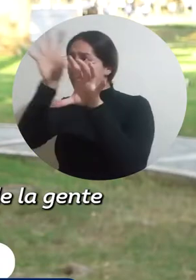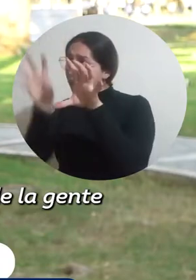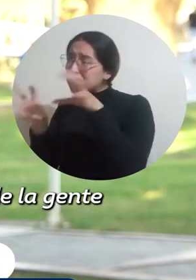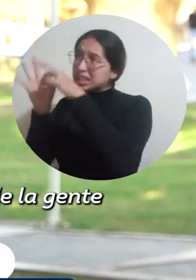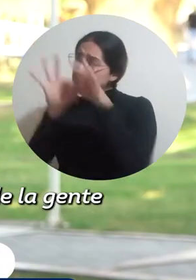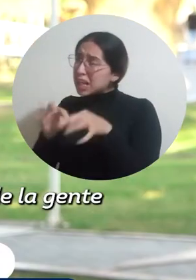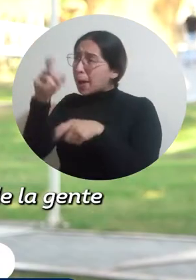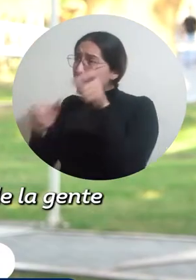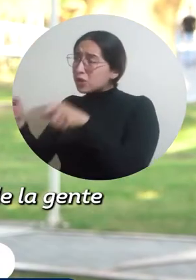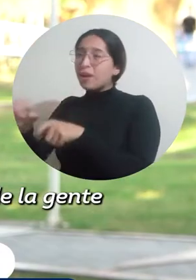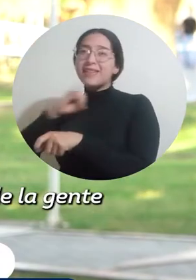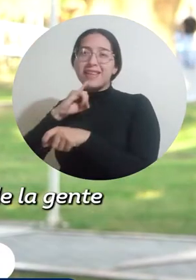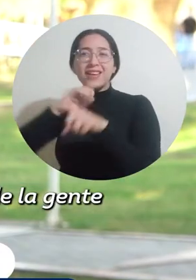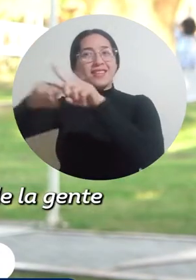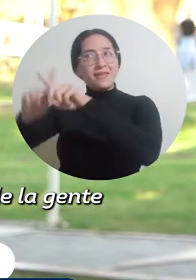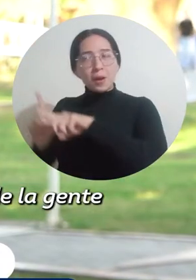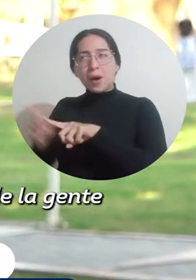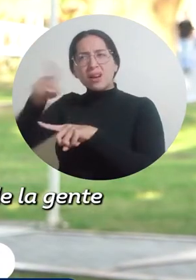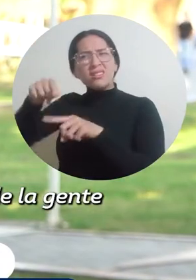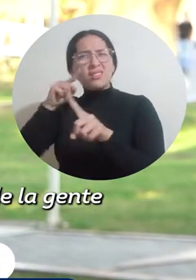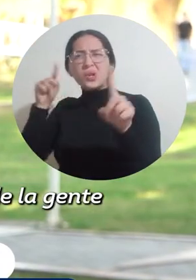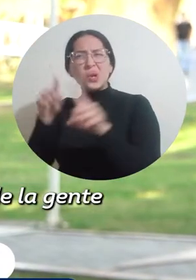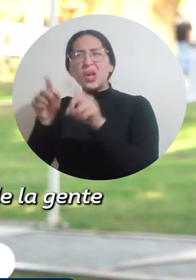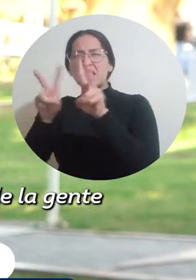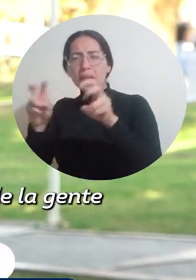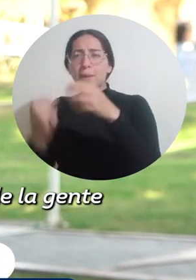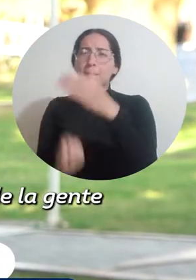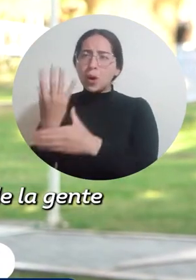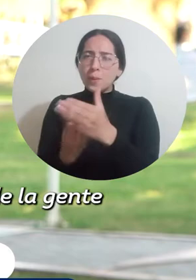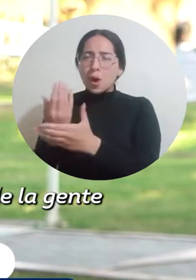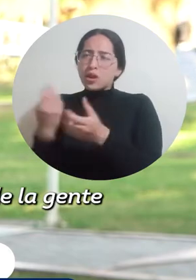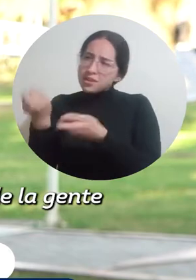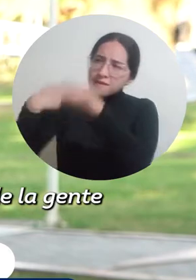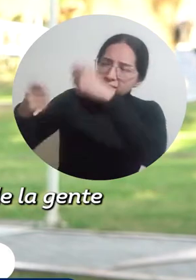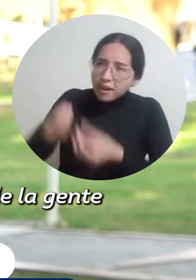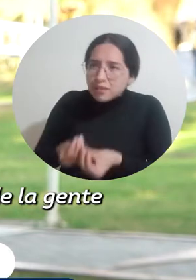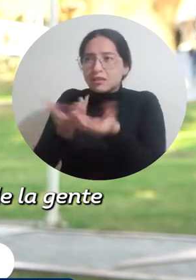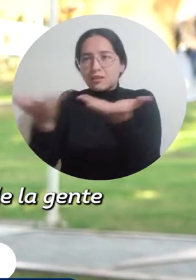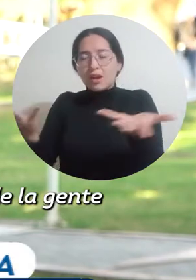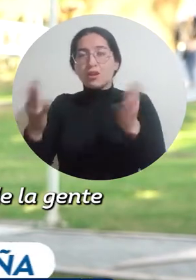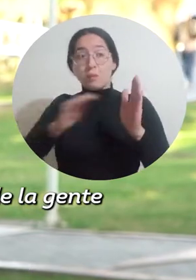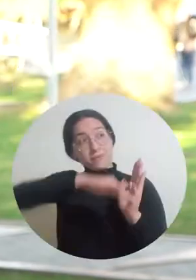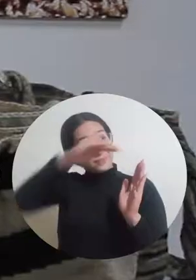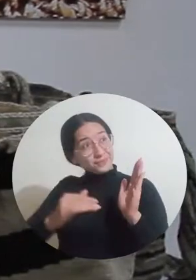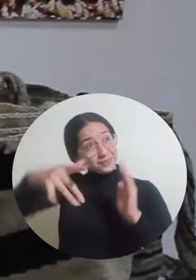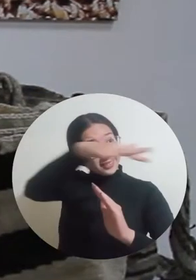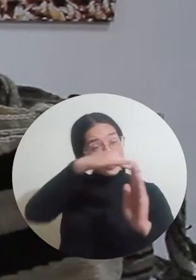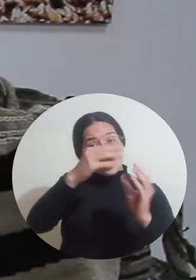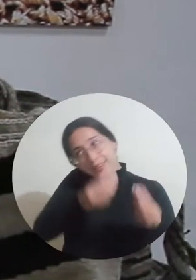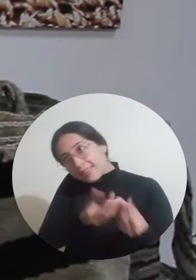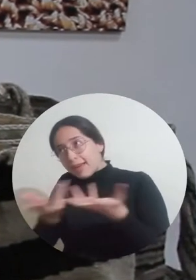and give the products from La Sierra, especially from indigenous